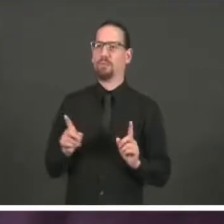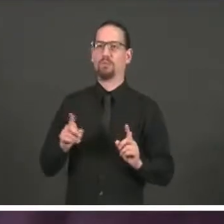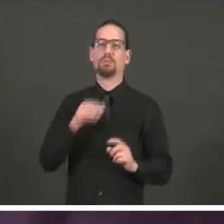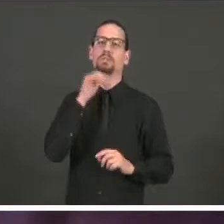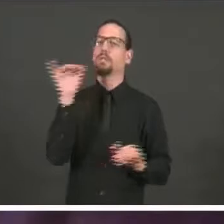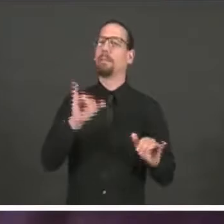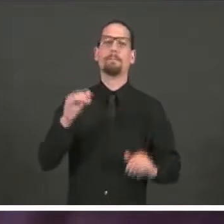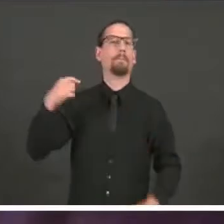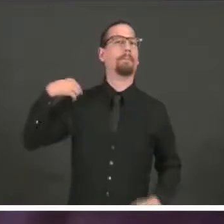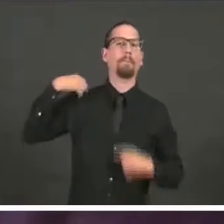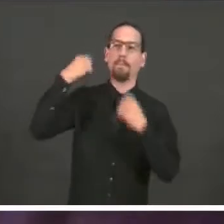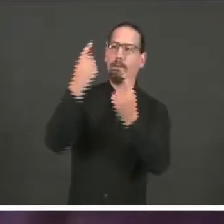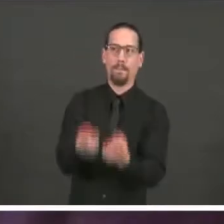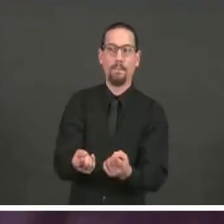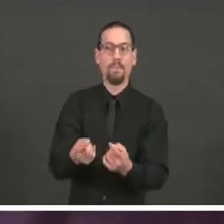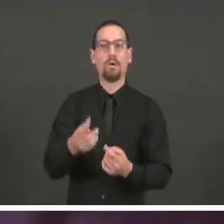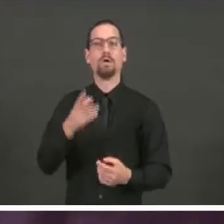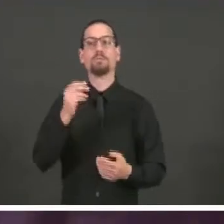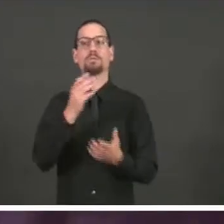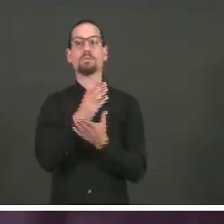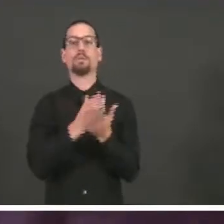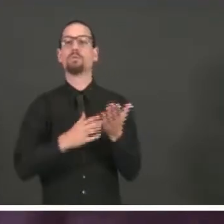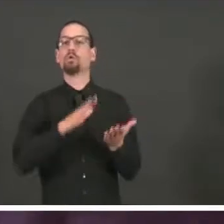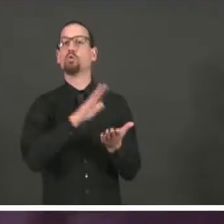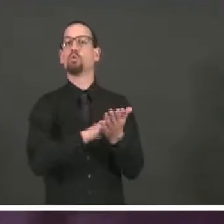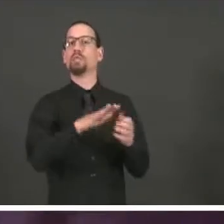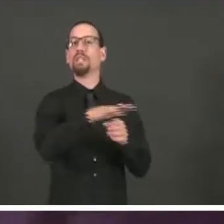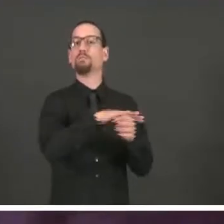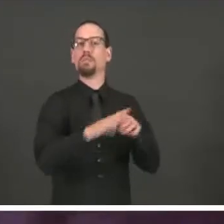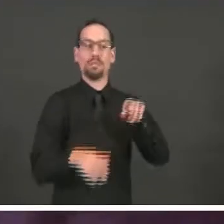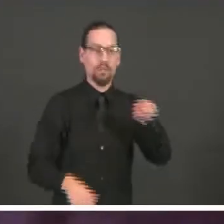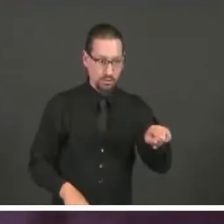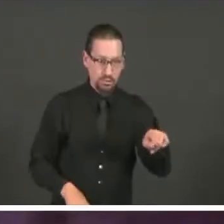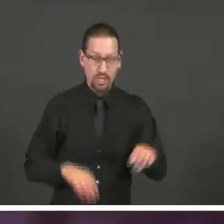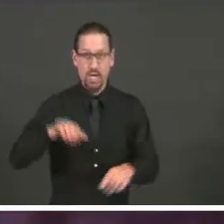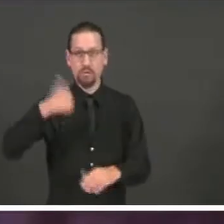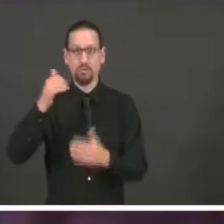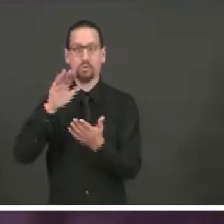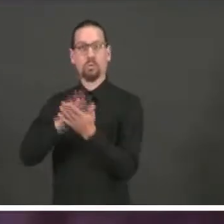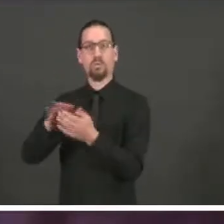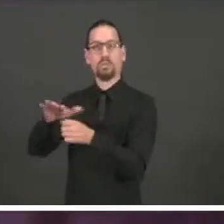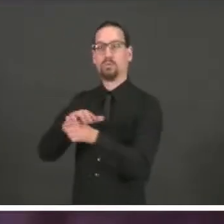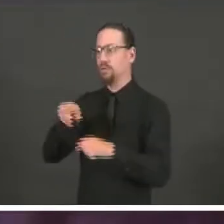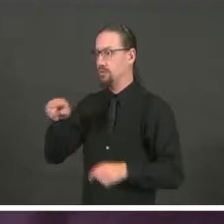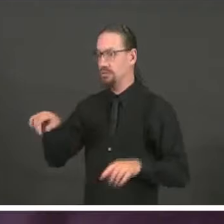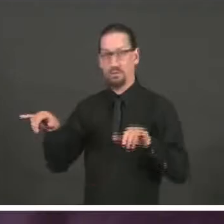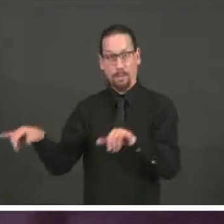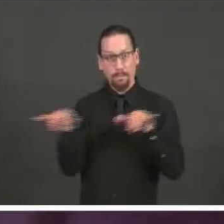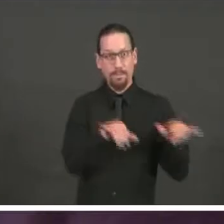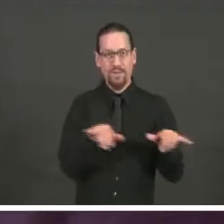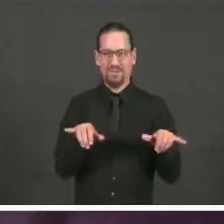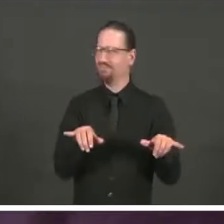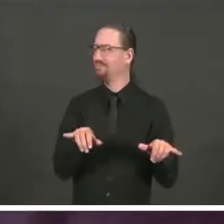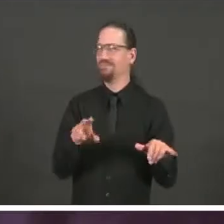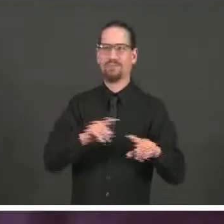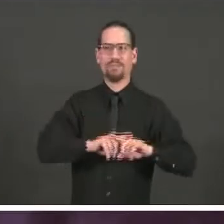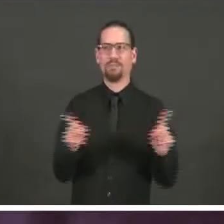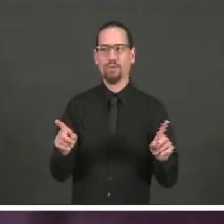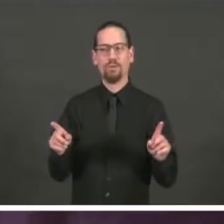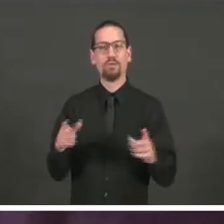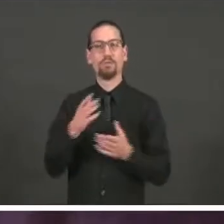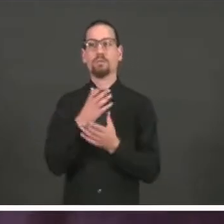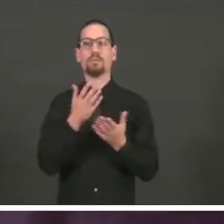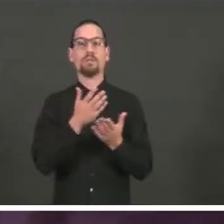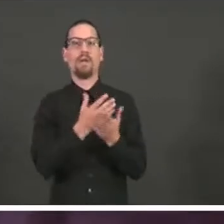district. Our Team Up Ride will continue to work with the district leaders, charter schools, state-run schools, to make sure that when